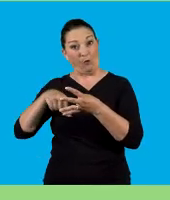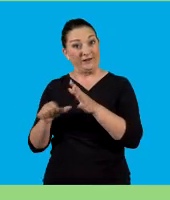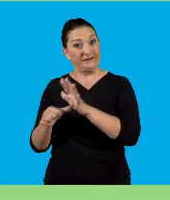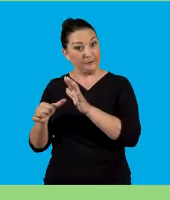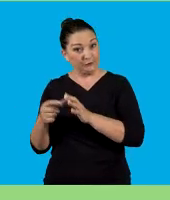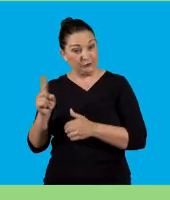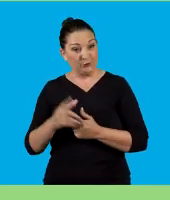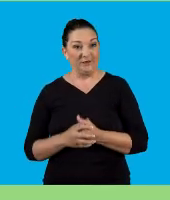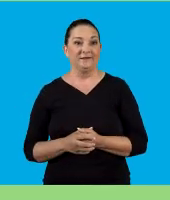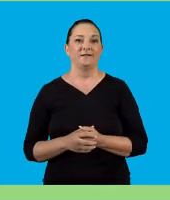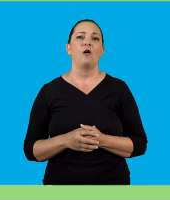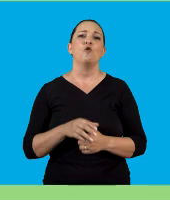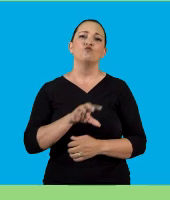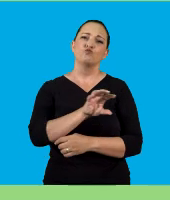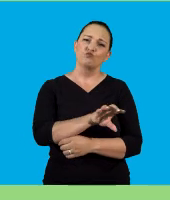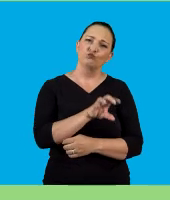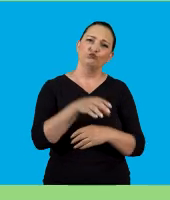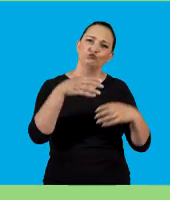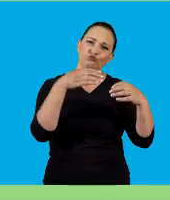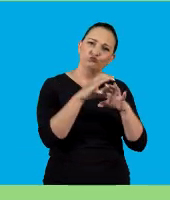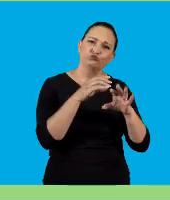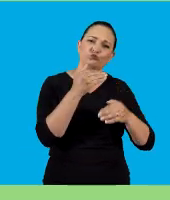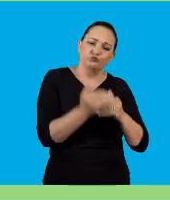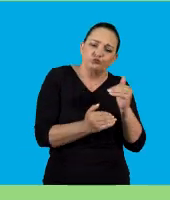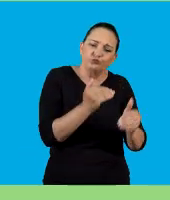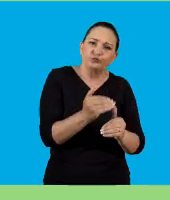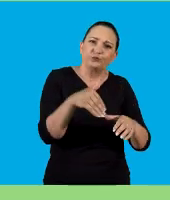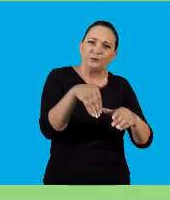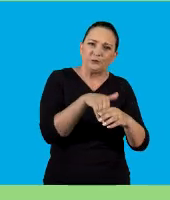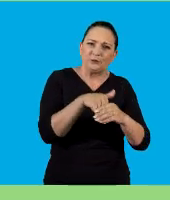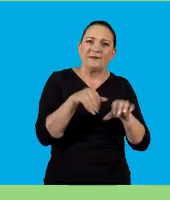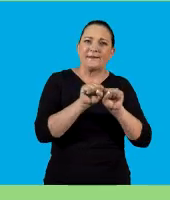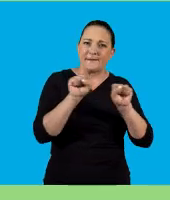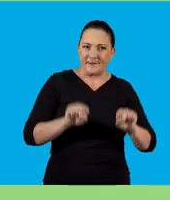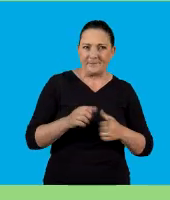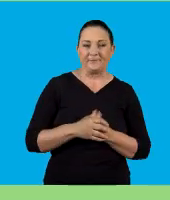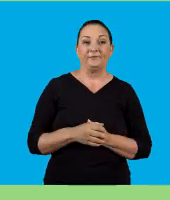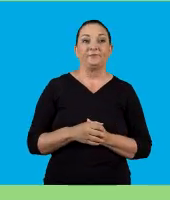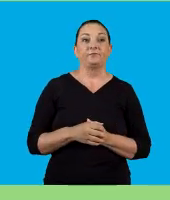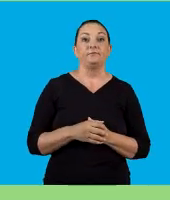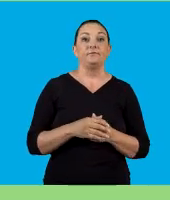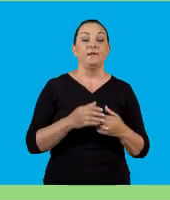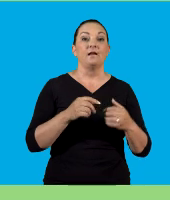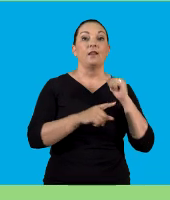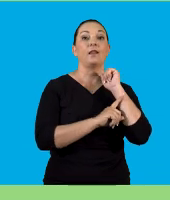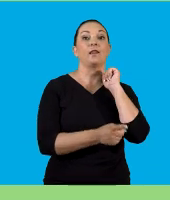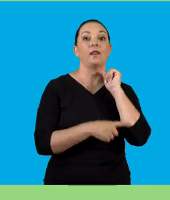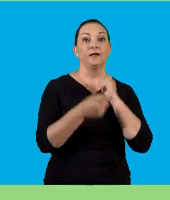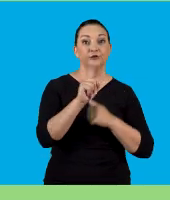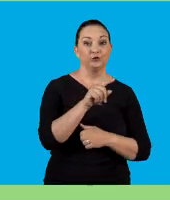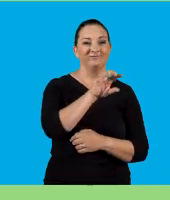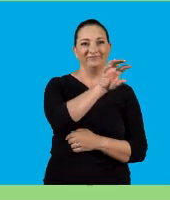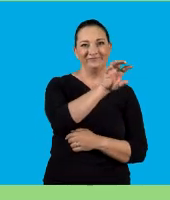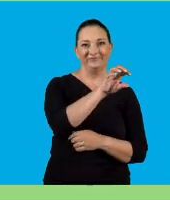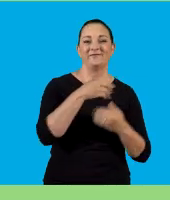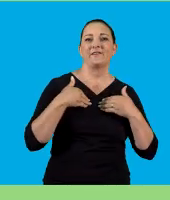the importance, look at the main processes that are involved in the musculoskeletal system, and lastly, we